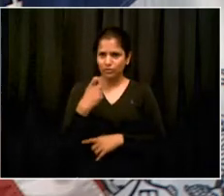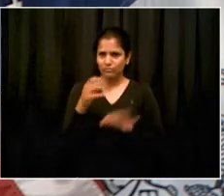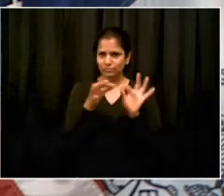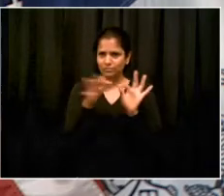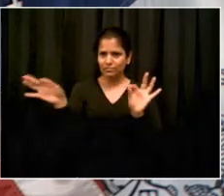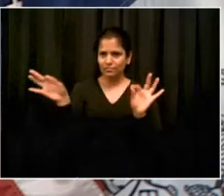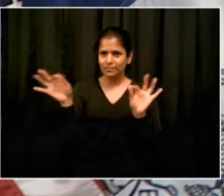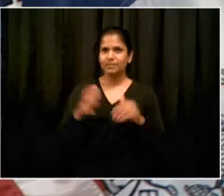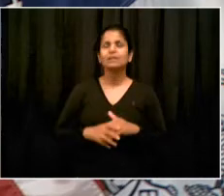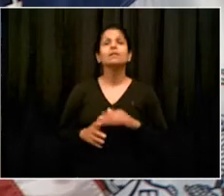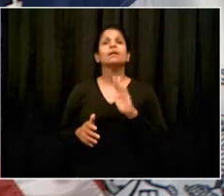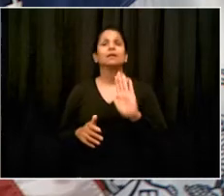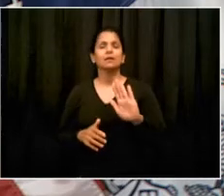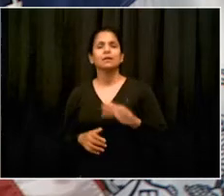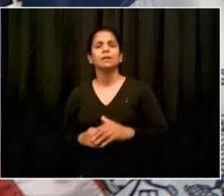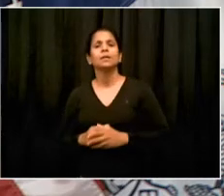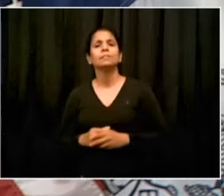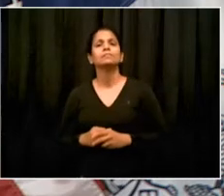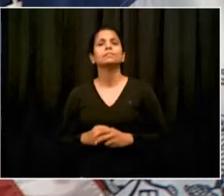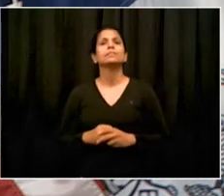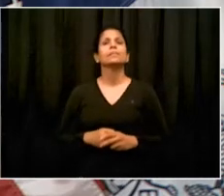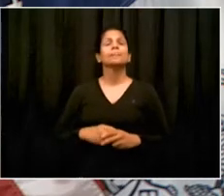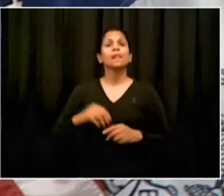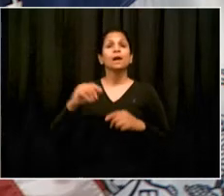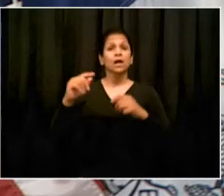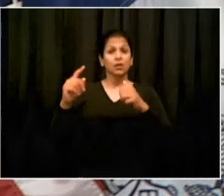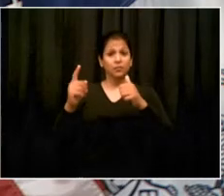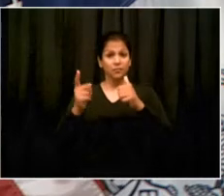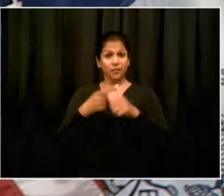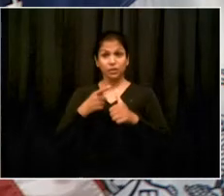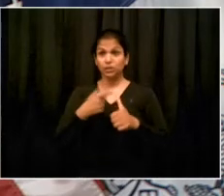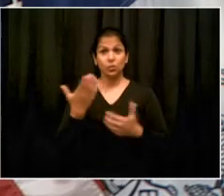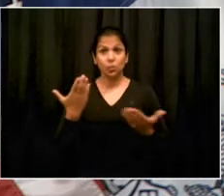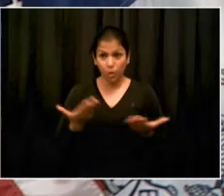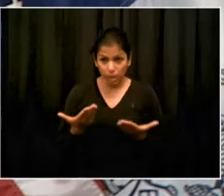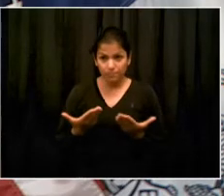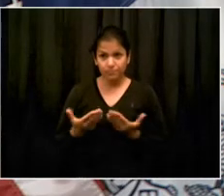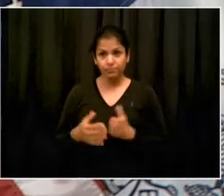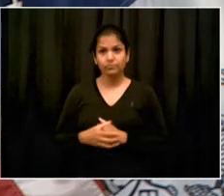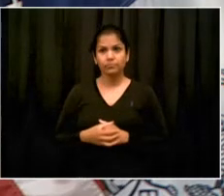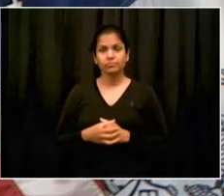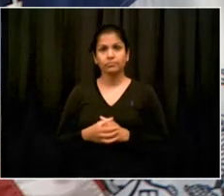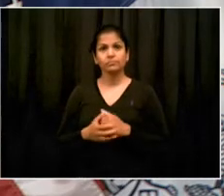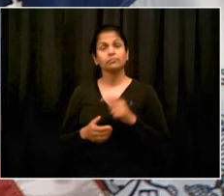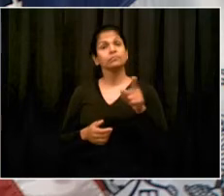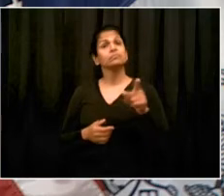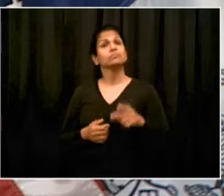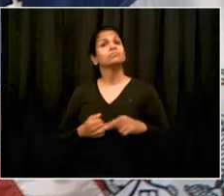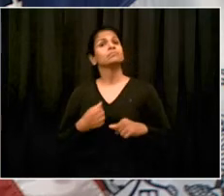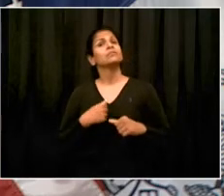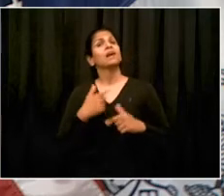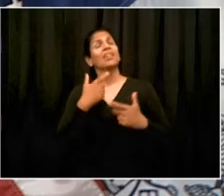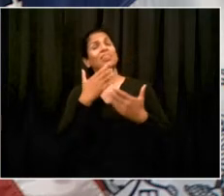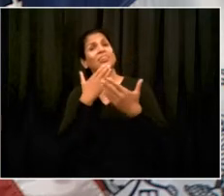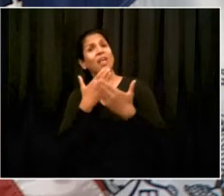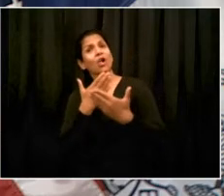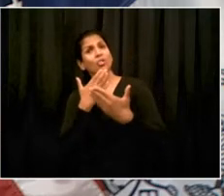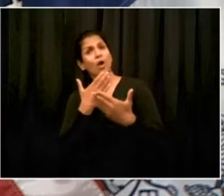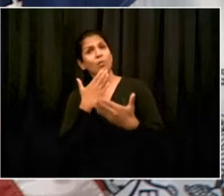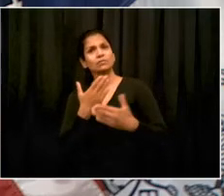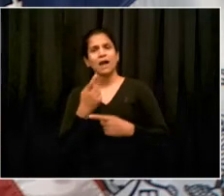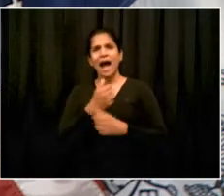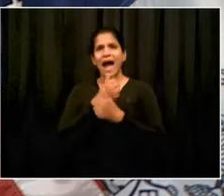First of all, as I said, I want to express appreciation to every educator who's dealing with an